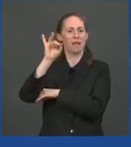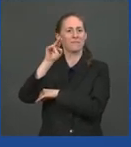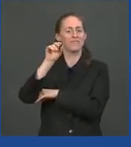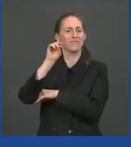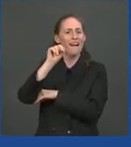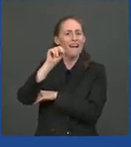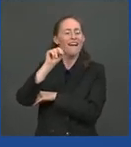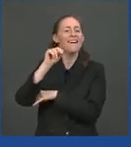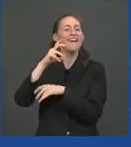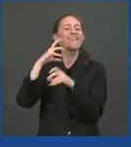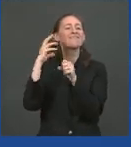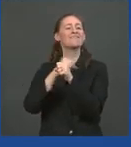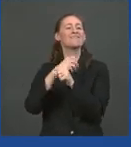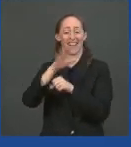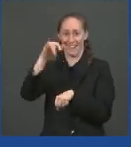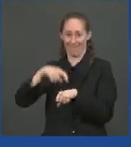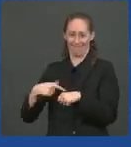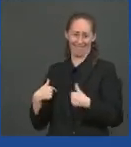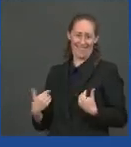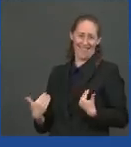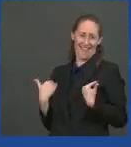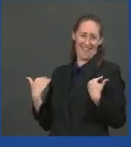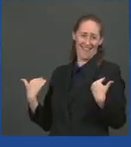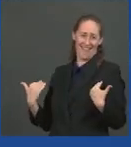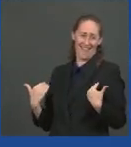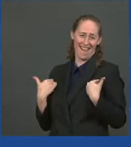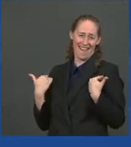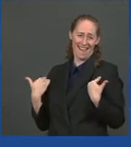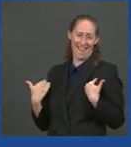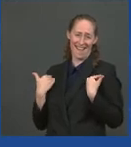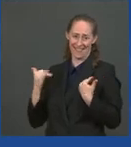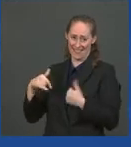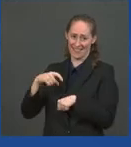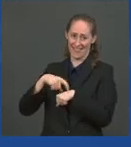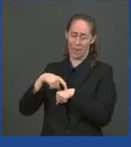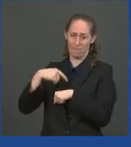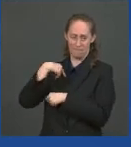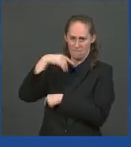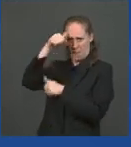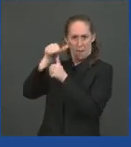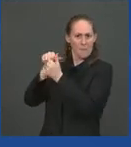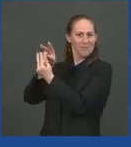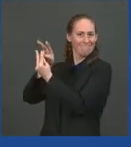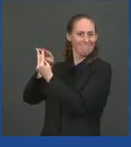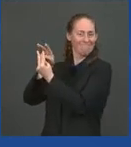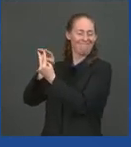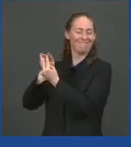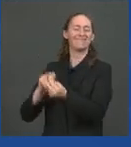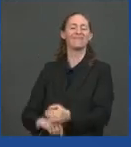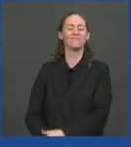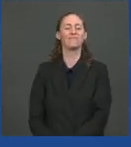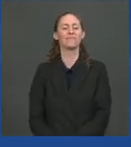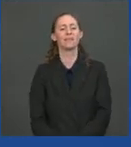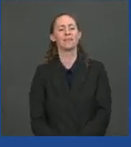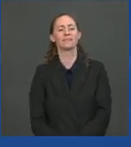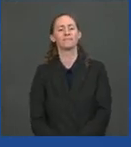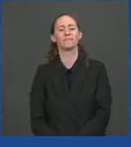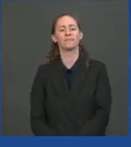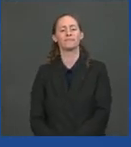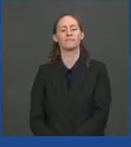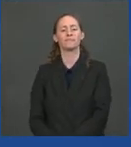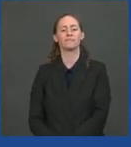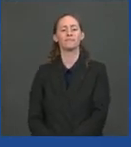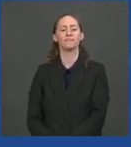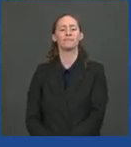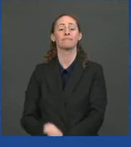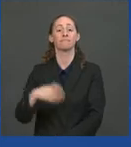was a kid. Remember them both. Final MVP, two-time NBA